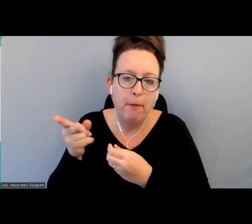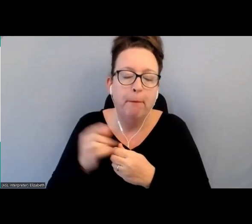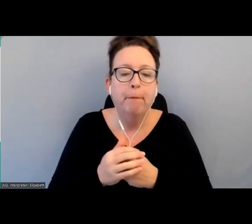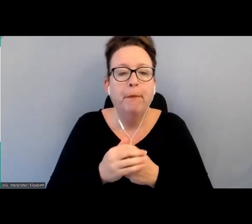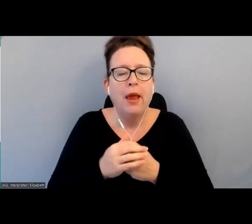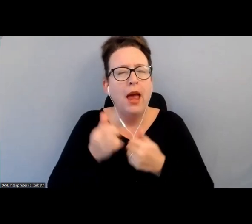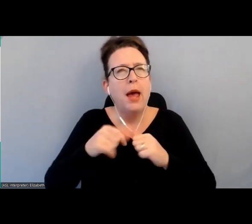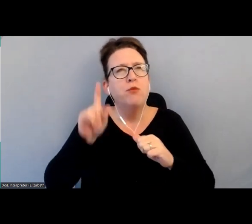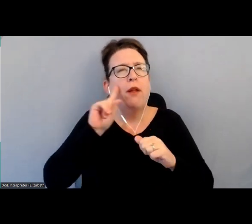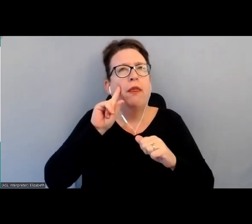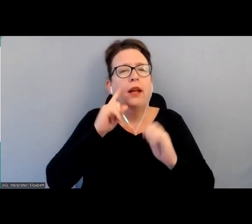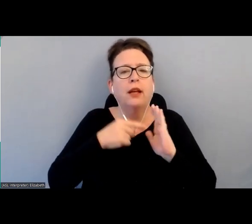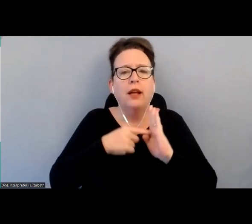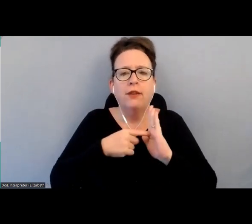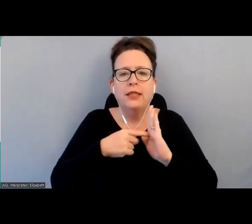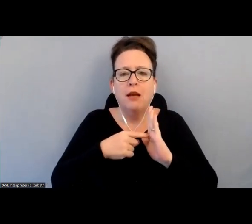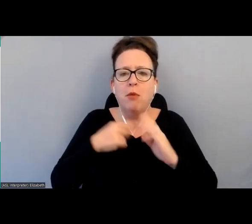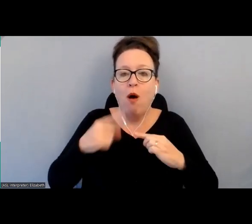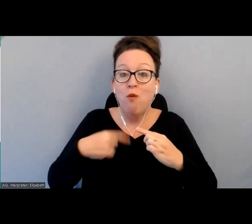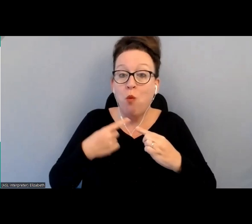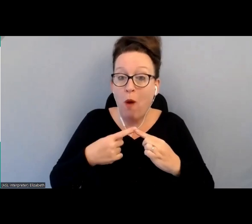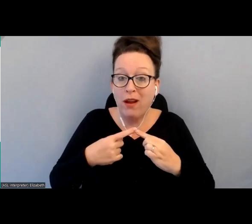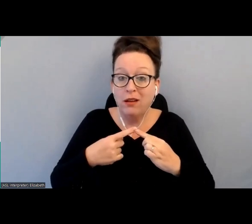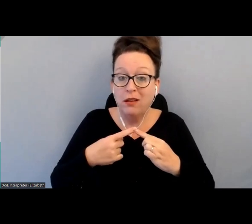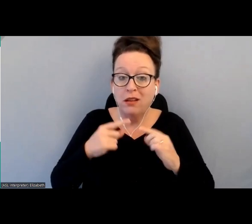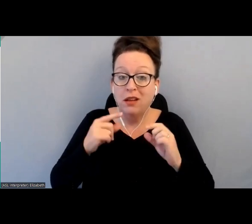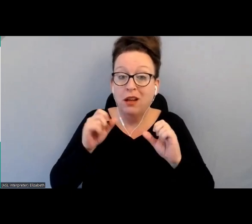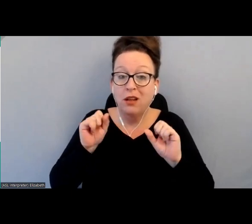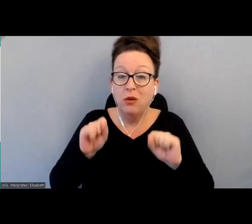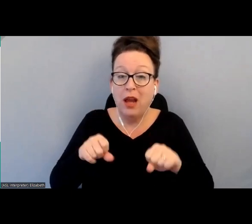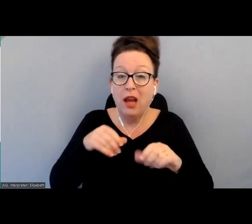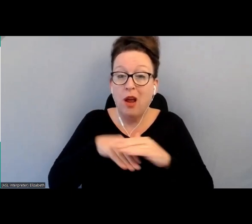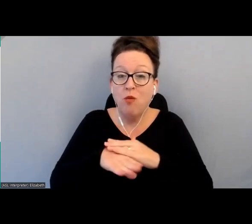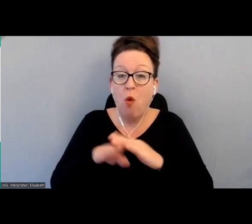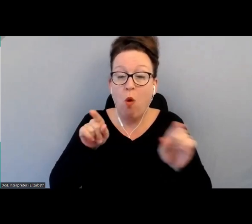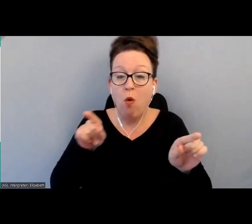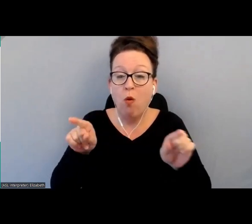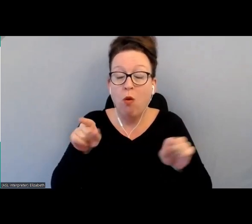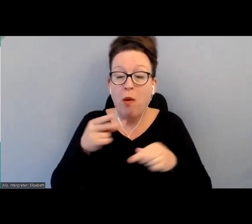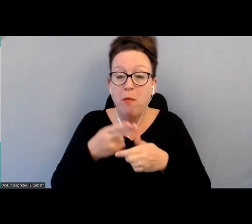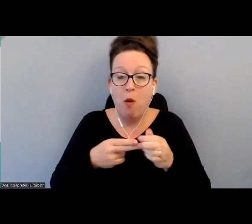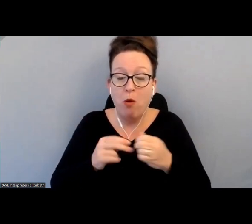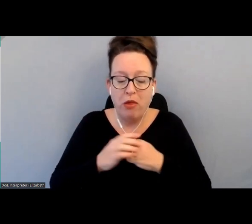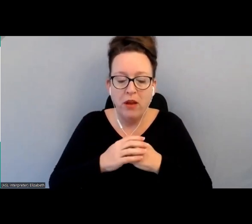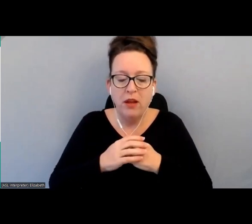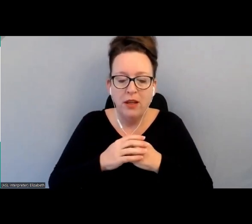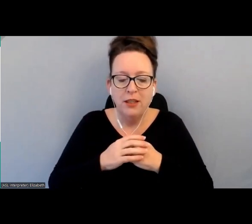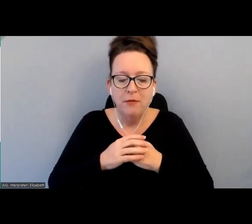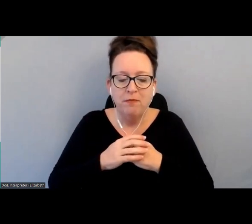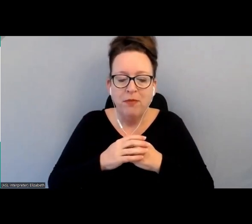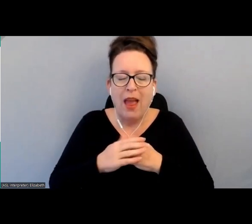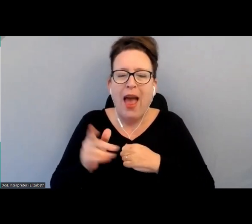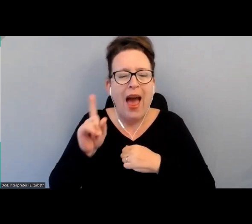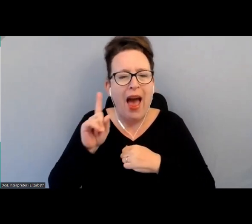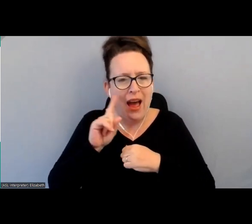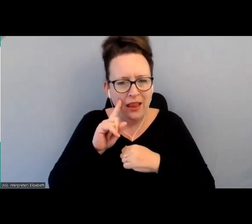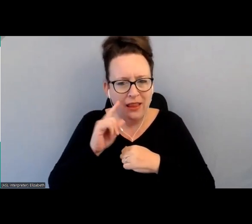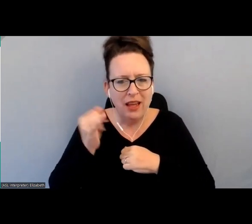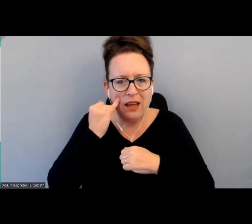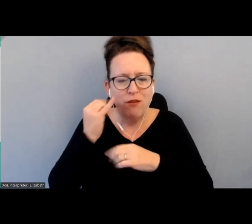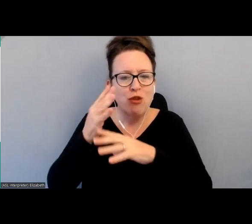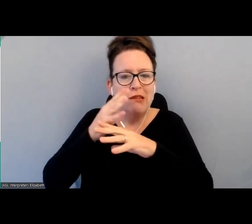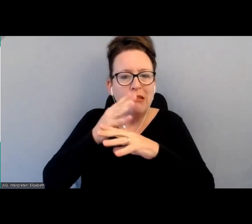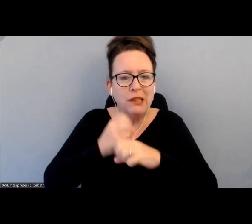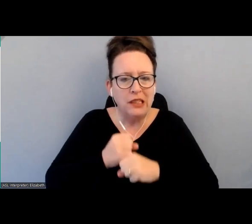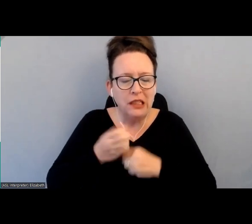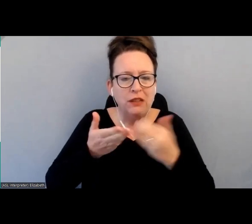think of an example of when you would be enrolled in both. And it might be that you are already getting